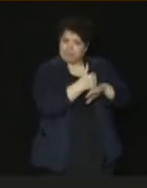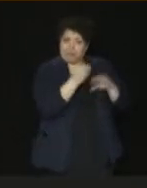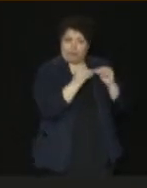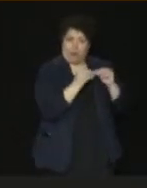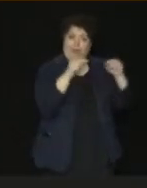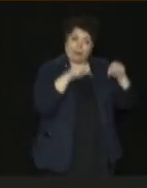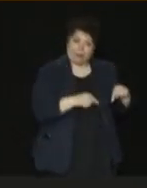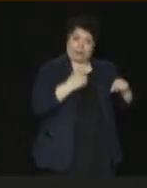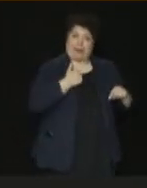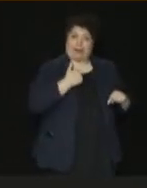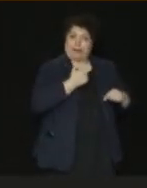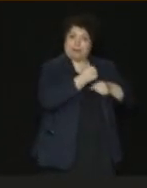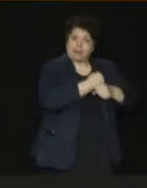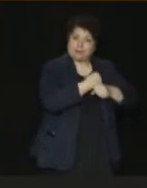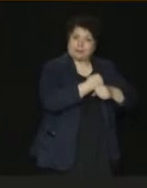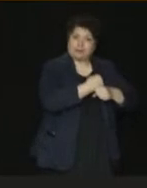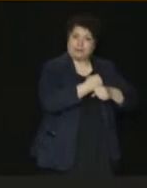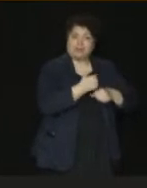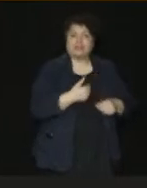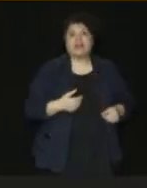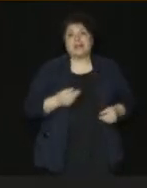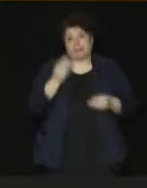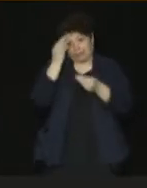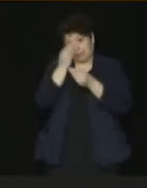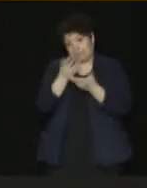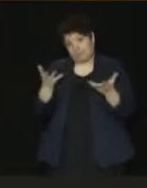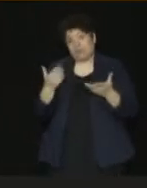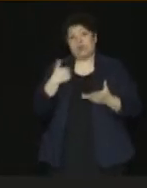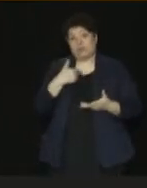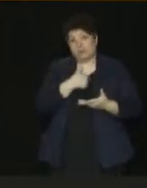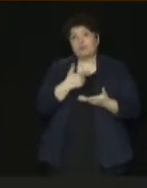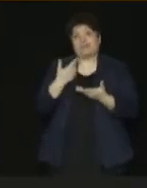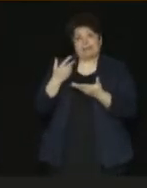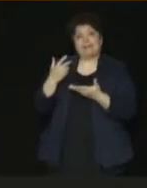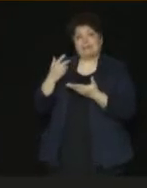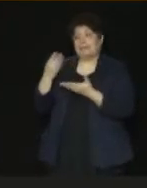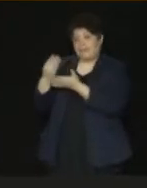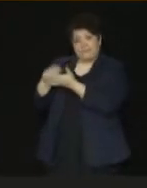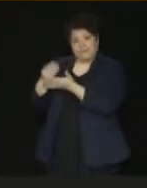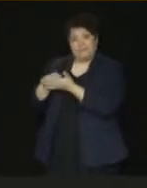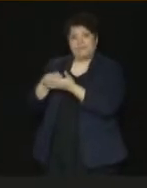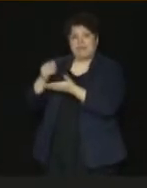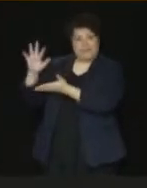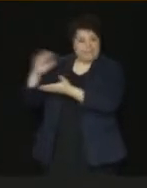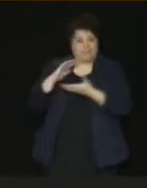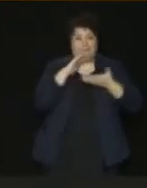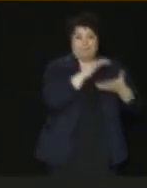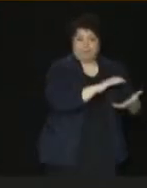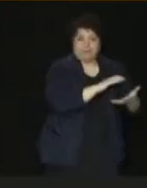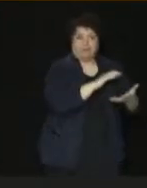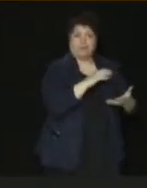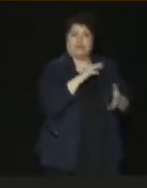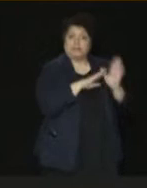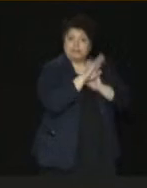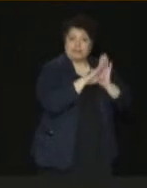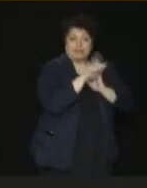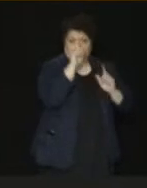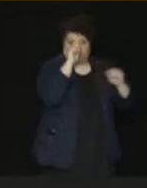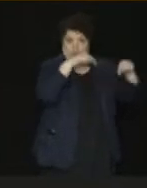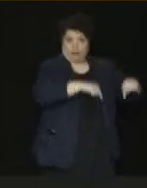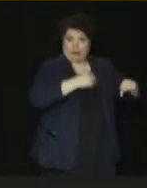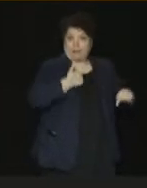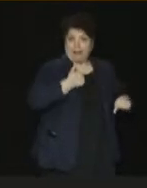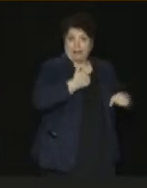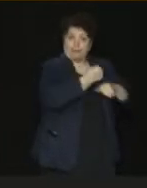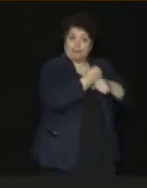we demonstrated, we worked extremely hard to draw in investments, to make investments necessary to develop domestic capacity, and